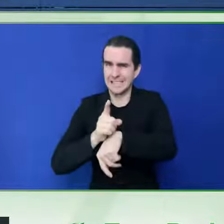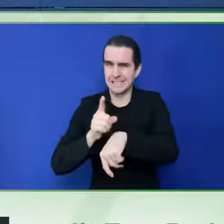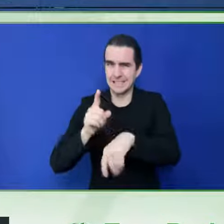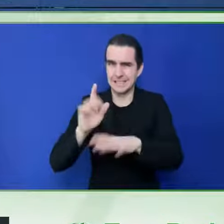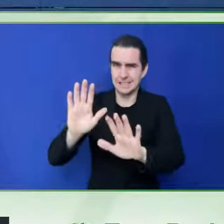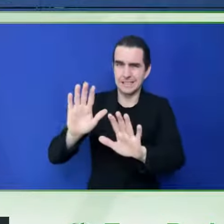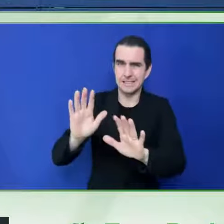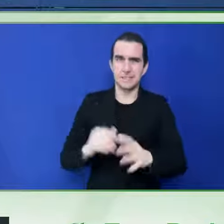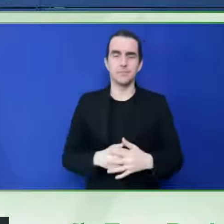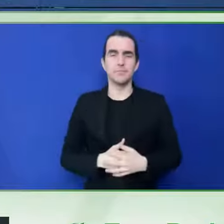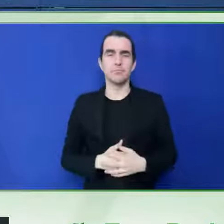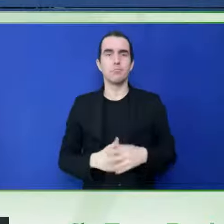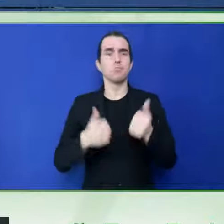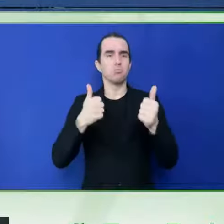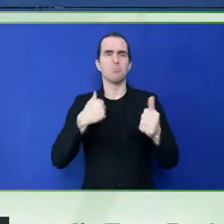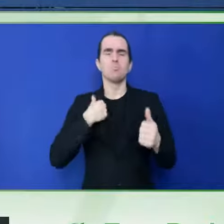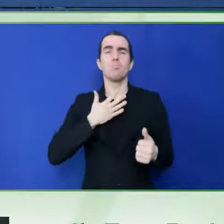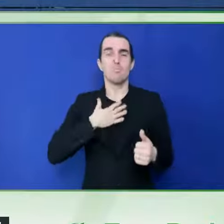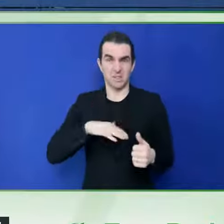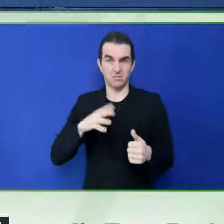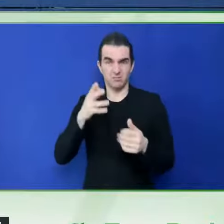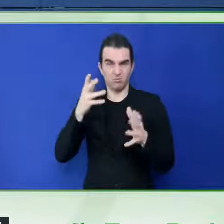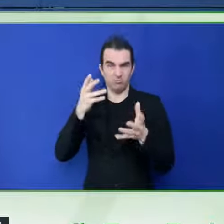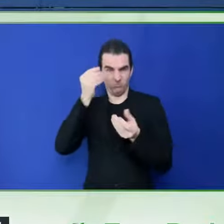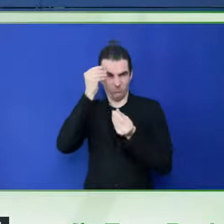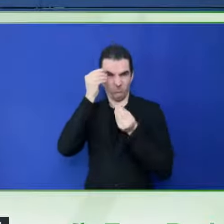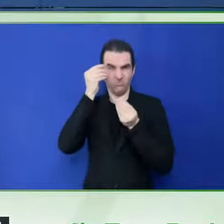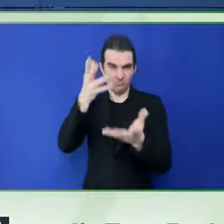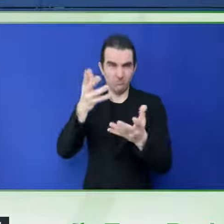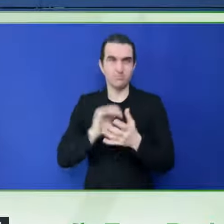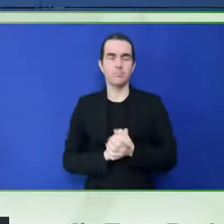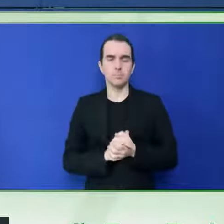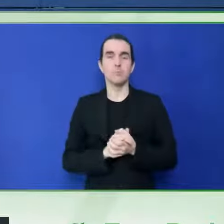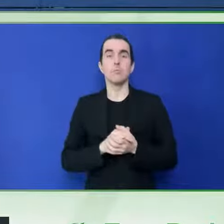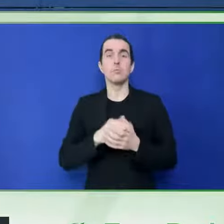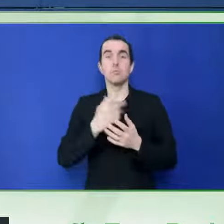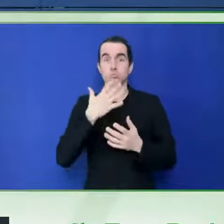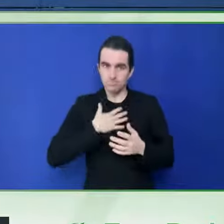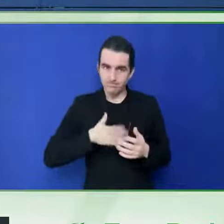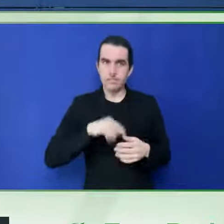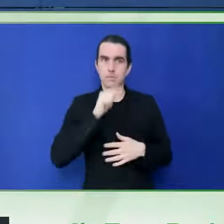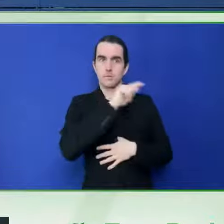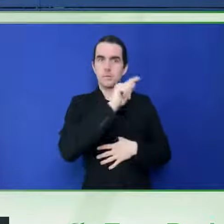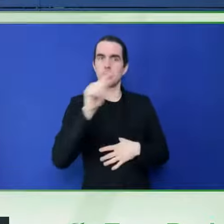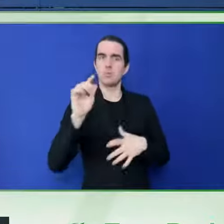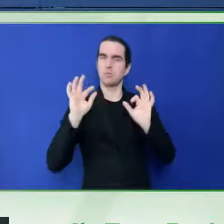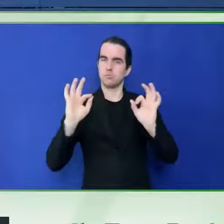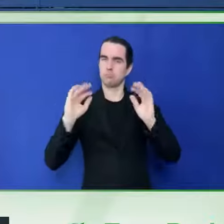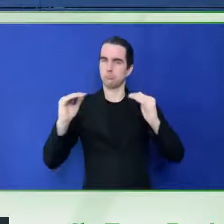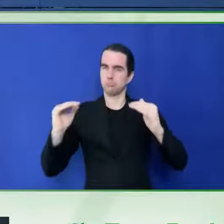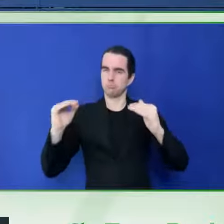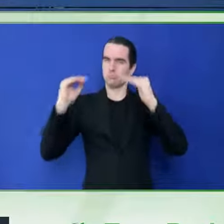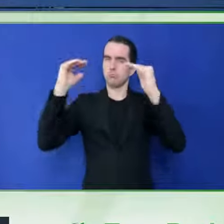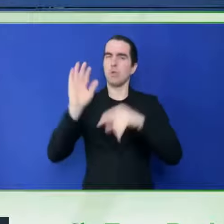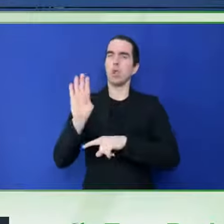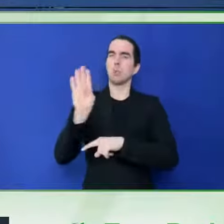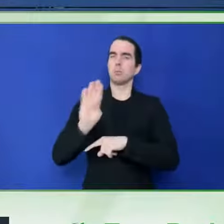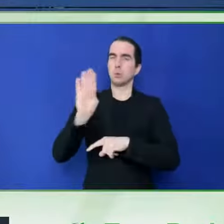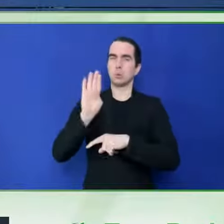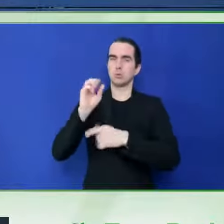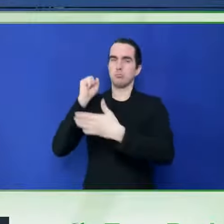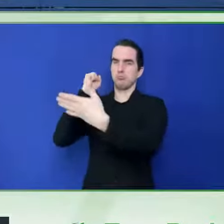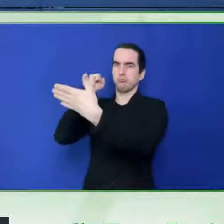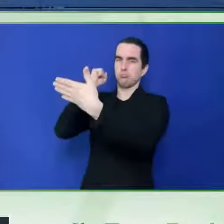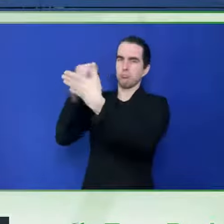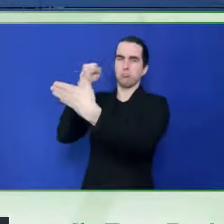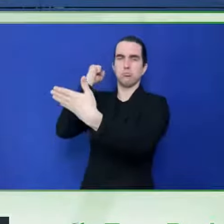app, with giving us reviews. And we want inclusion on the streets of Europe and globally. And we'll